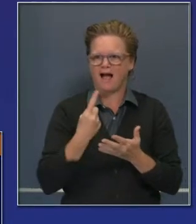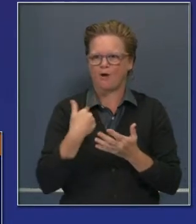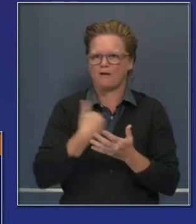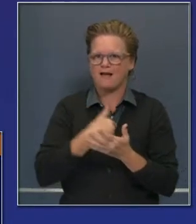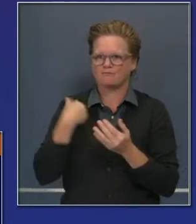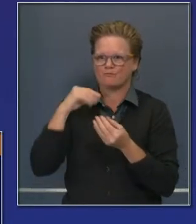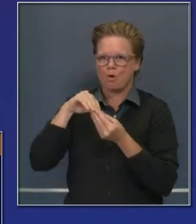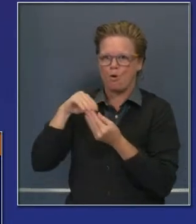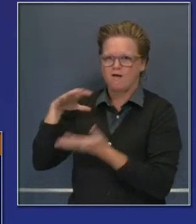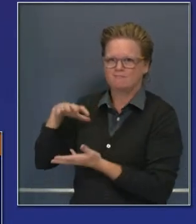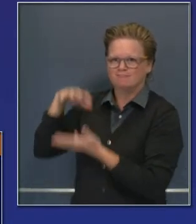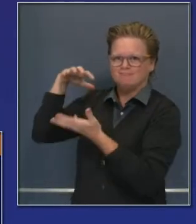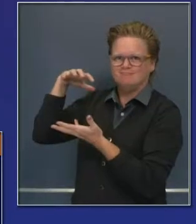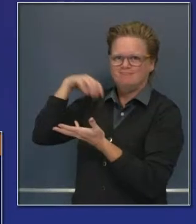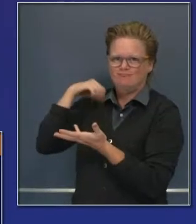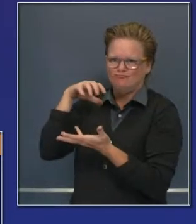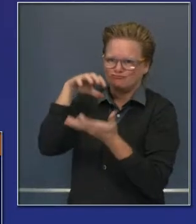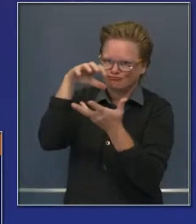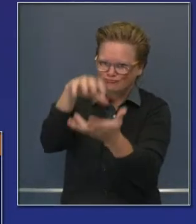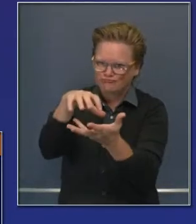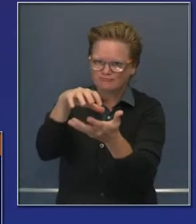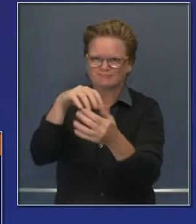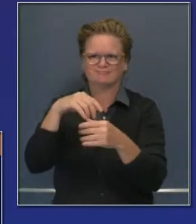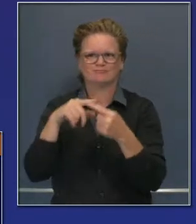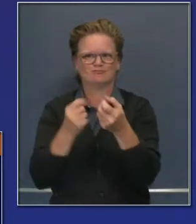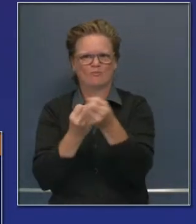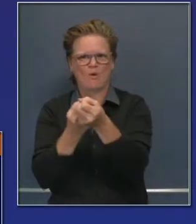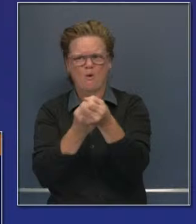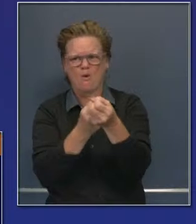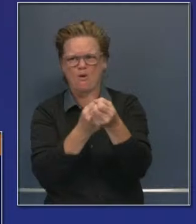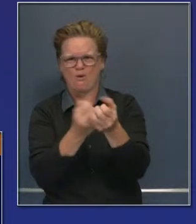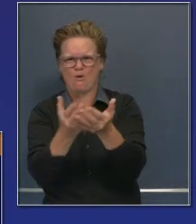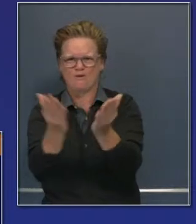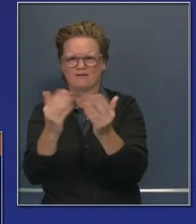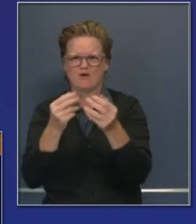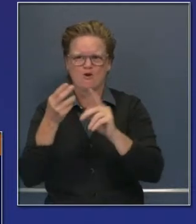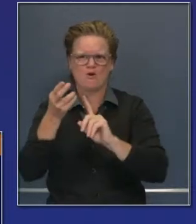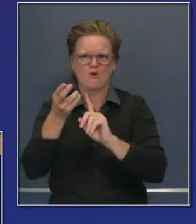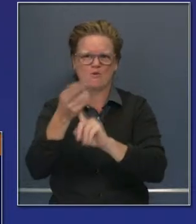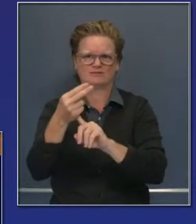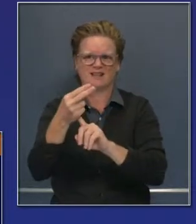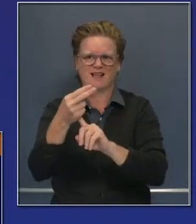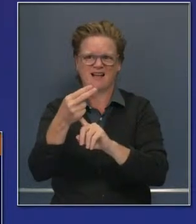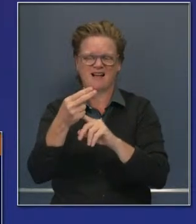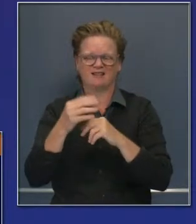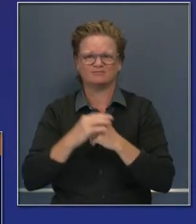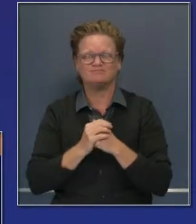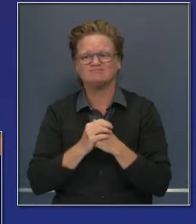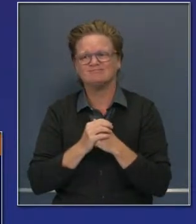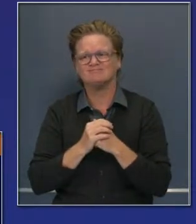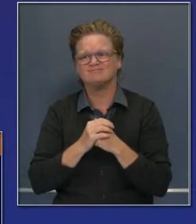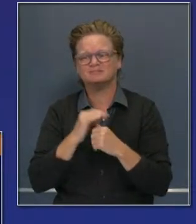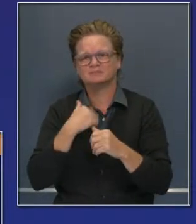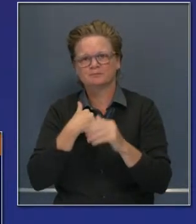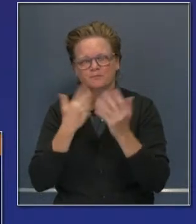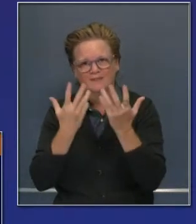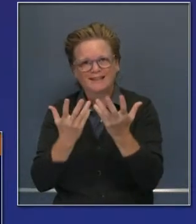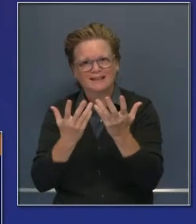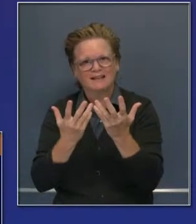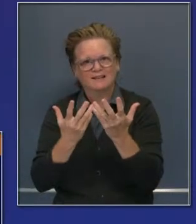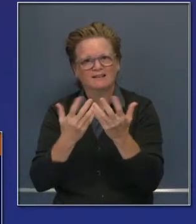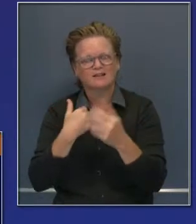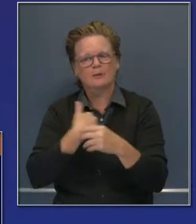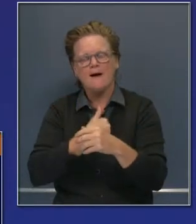in historically short period of time, and it shows a resolve and a commitment, a sincerity of effort, and